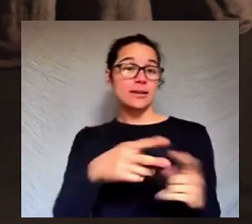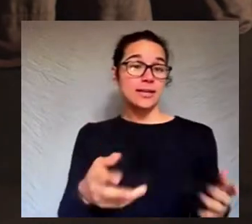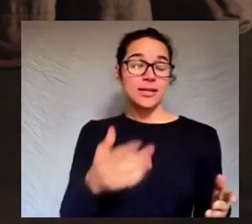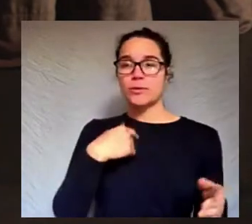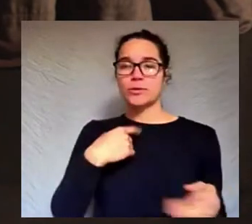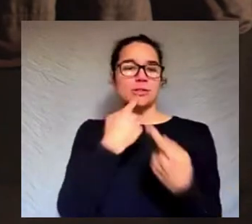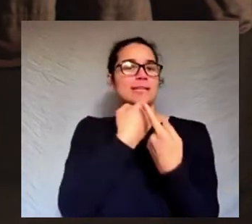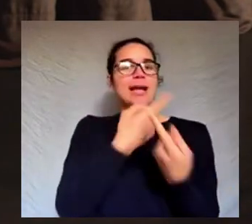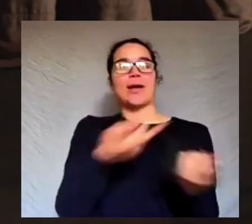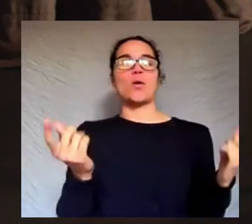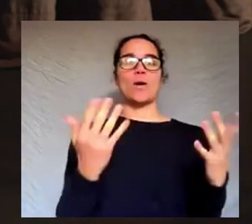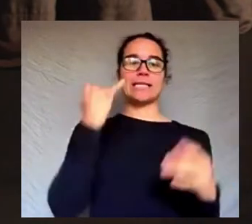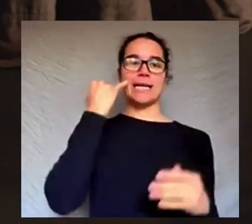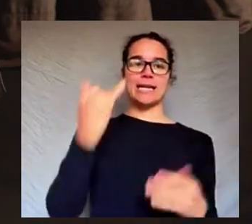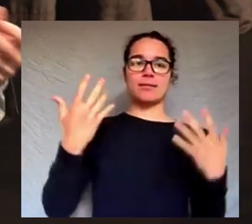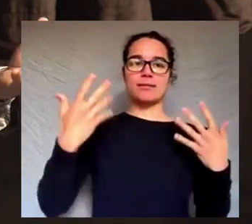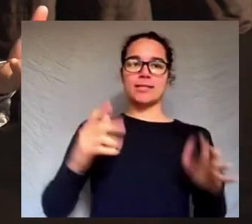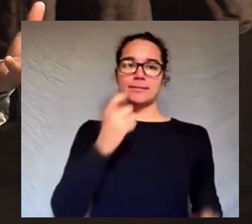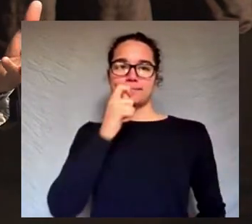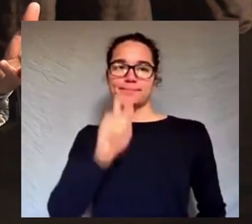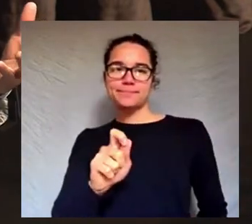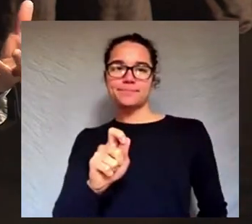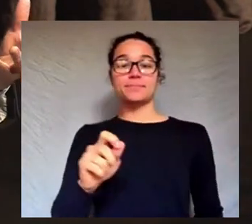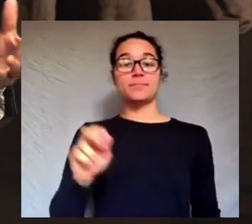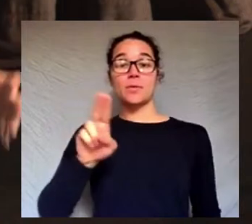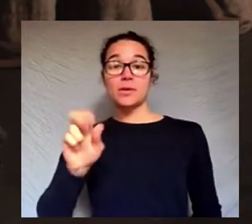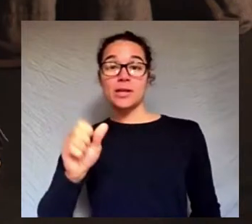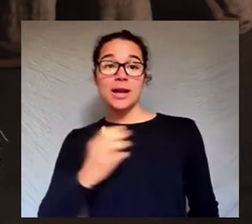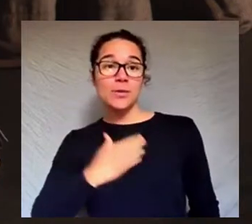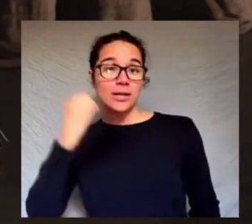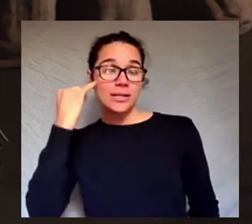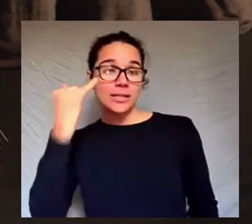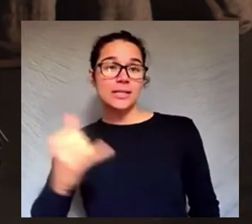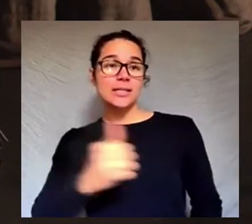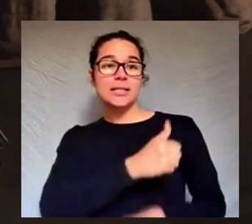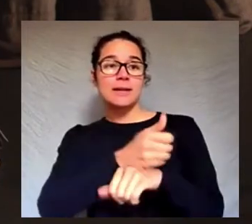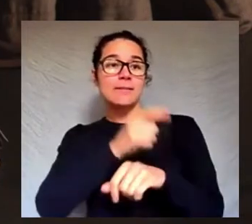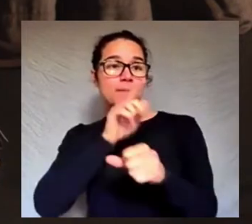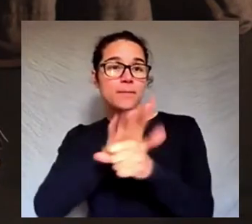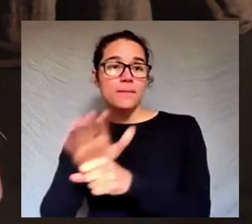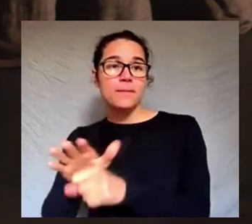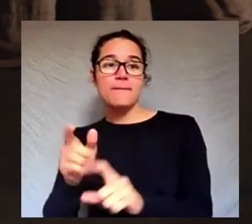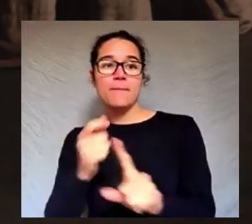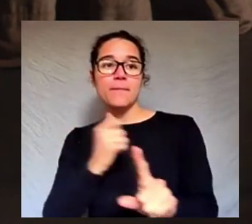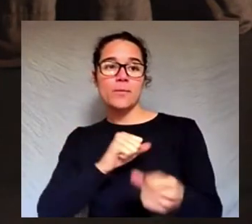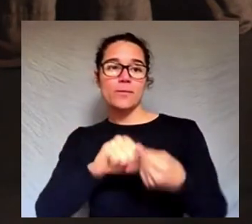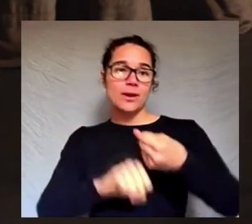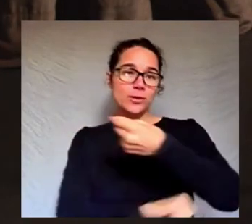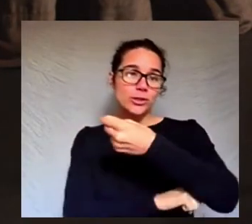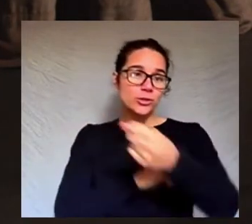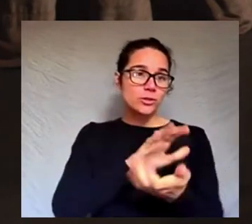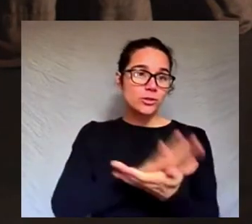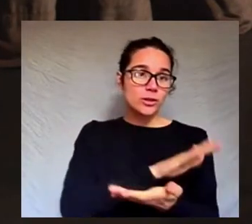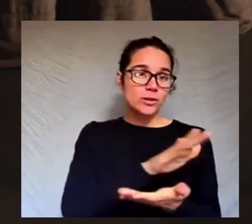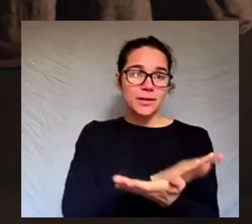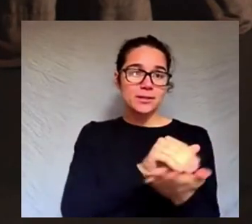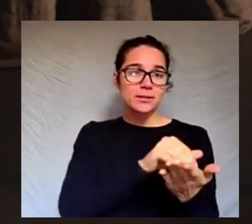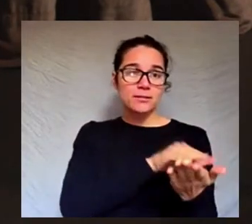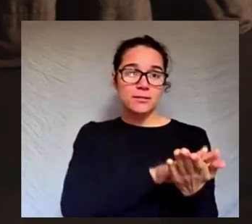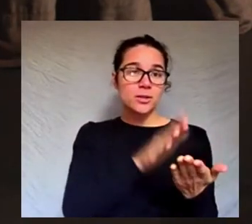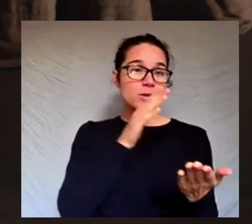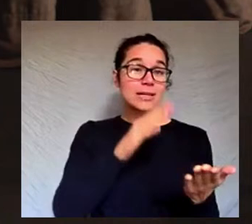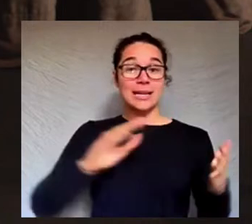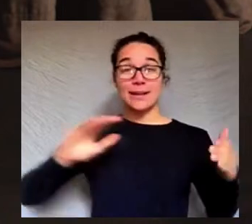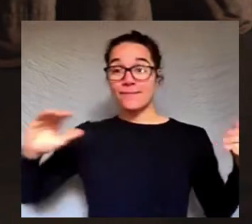But in the United States, the American idea, the set of creedal promises from our foundational documents, only gives us an invitation to